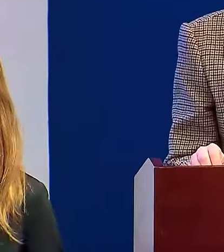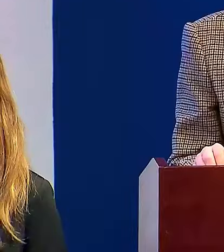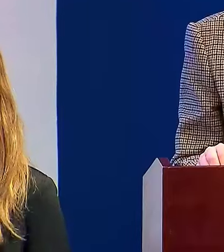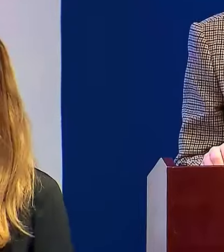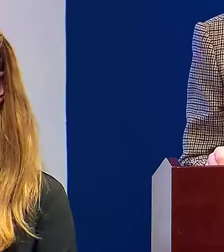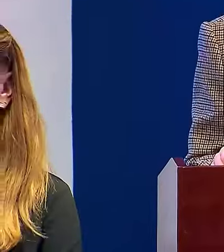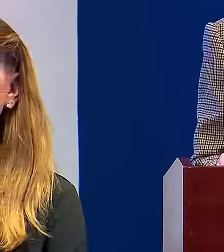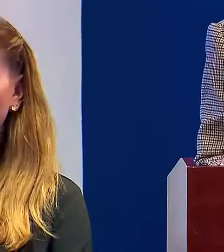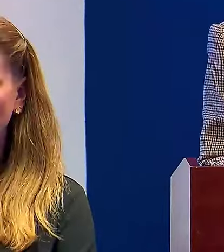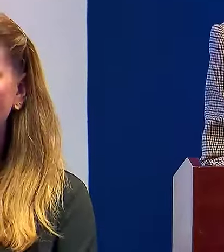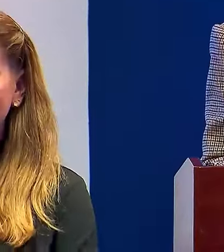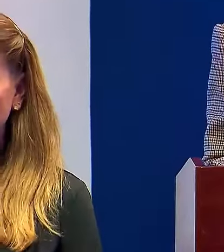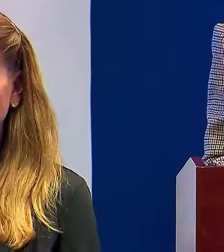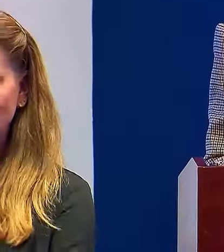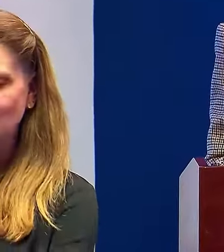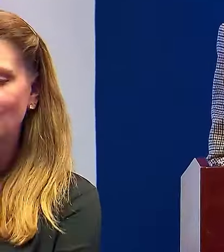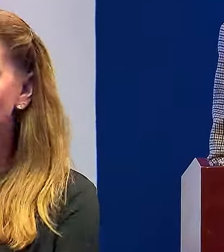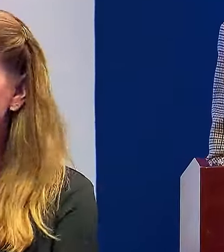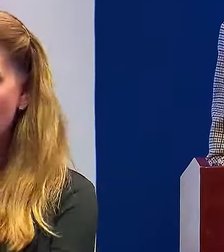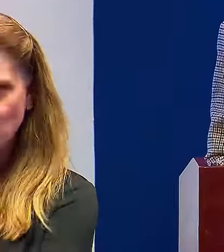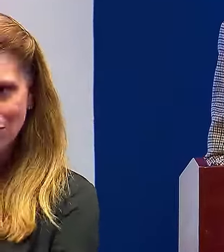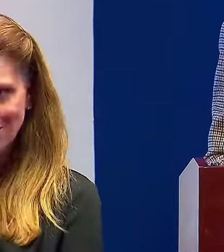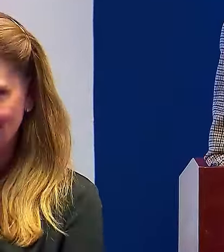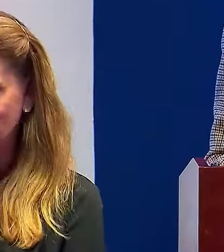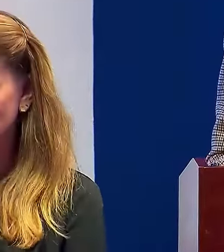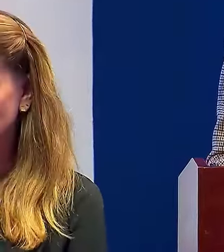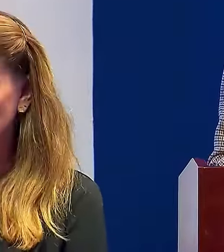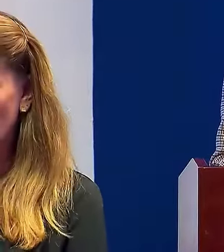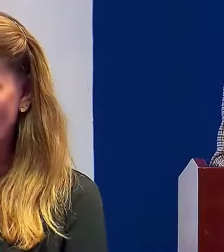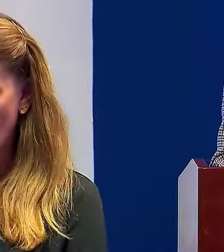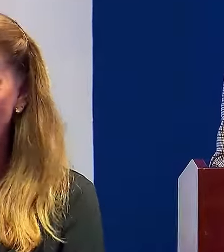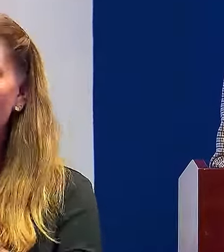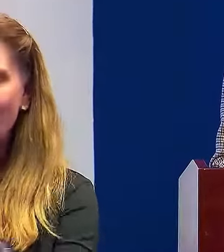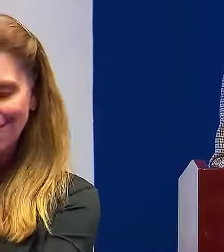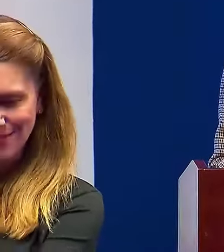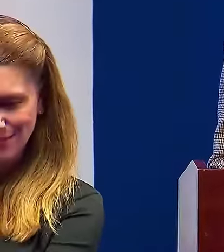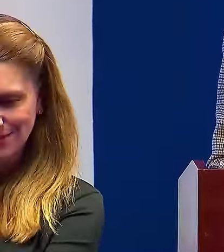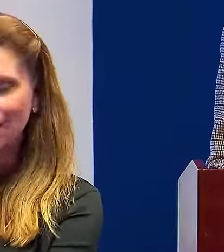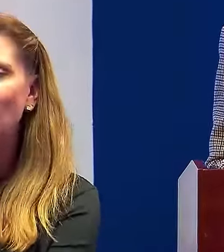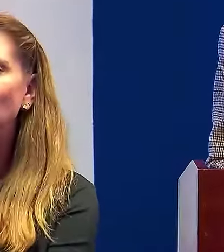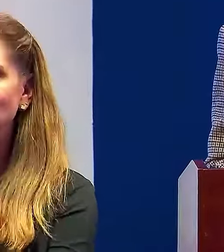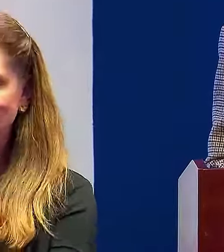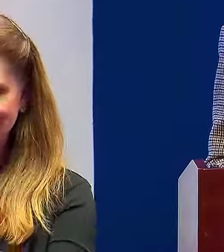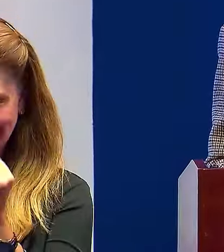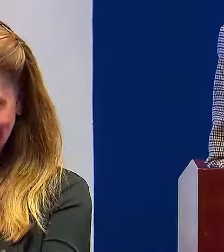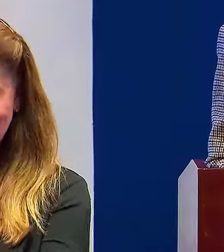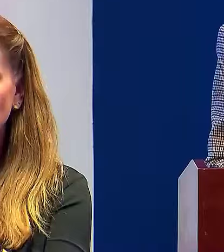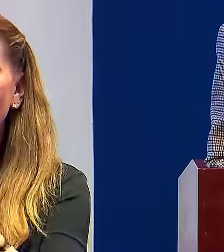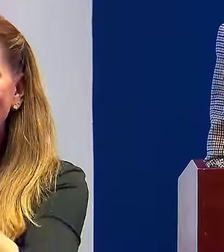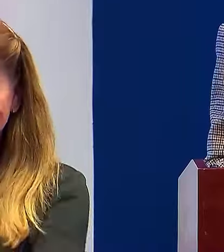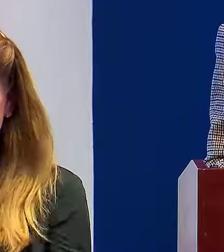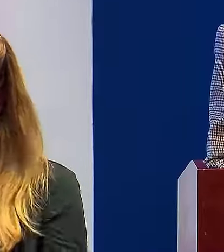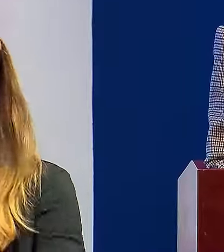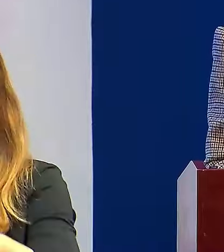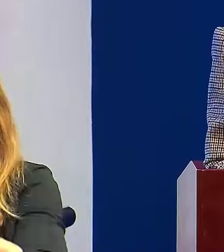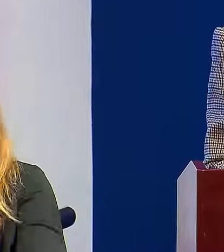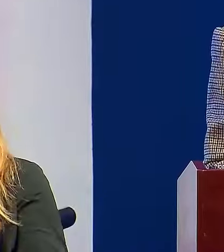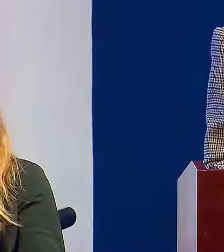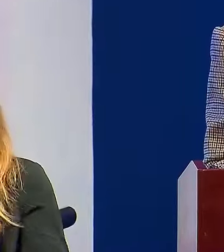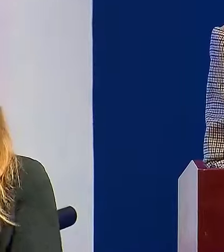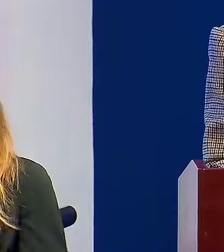speaker is a team member and leader who demonstrates the values of selfless